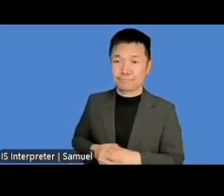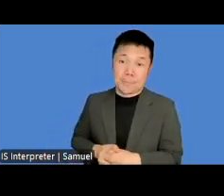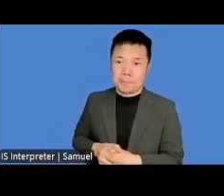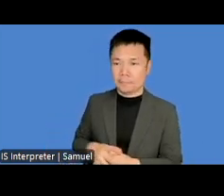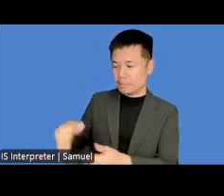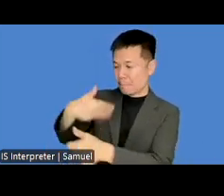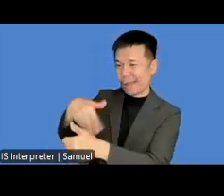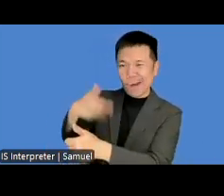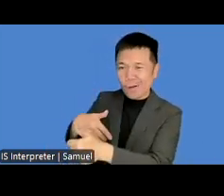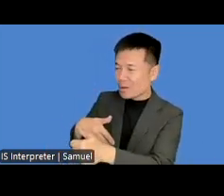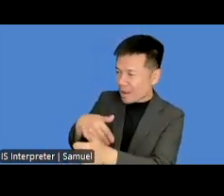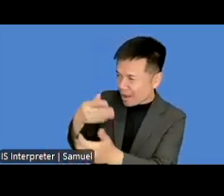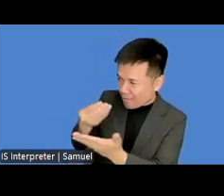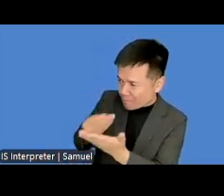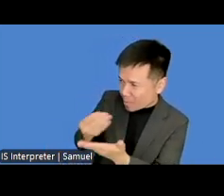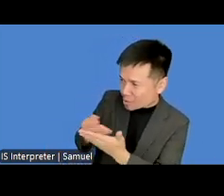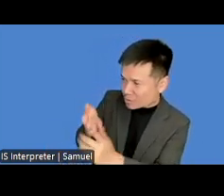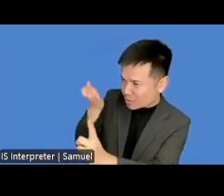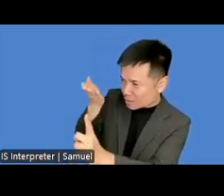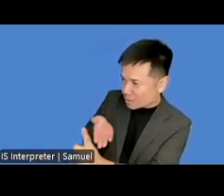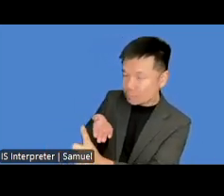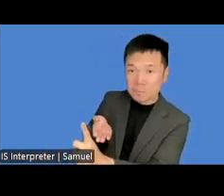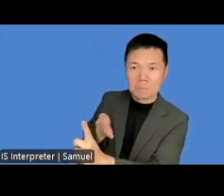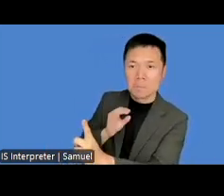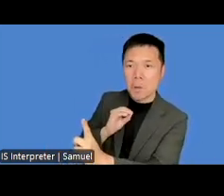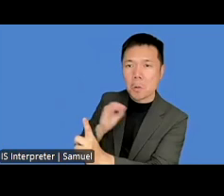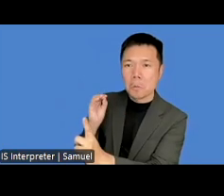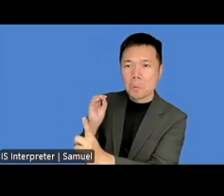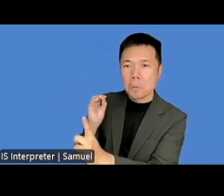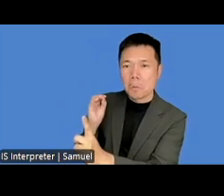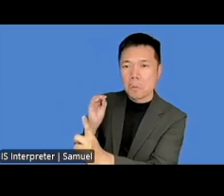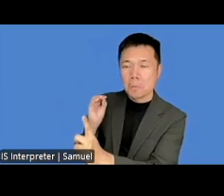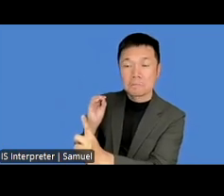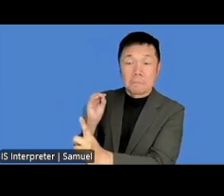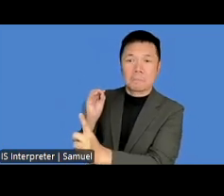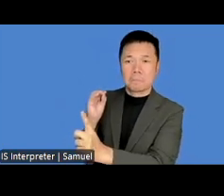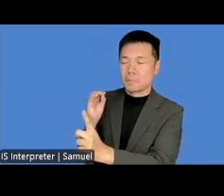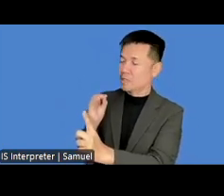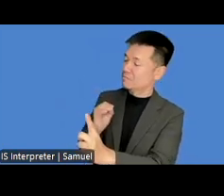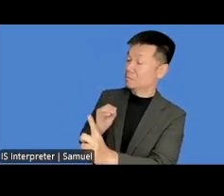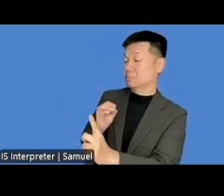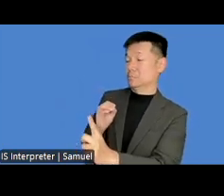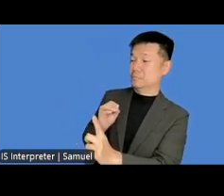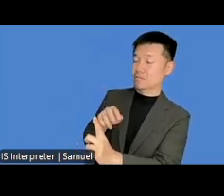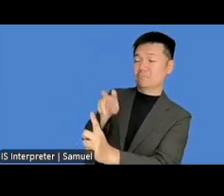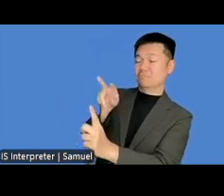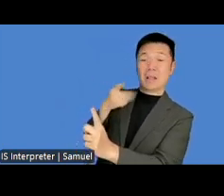not collected. Hence, by the time they started living there, and some of them, especially children, their families just dumped